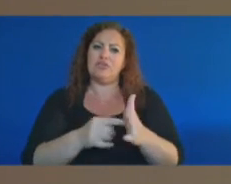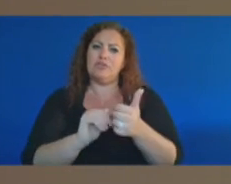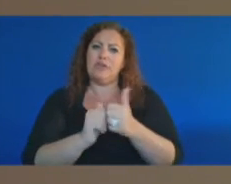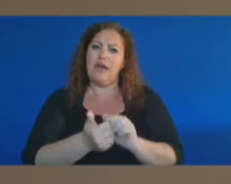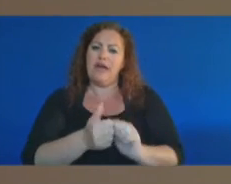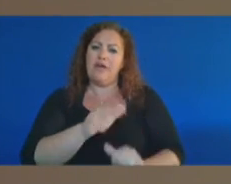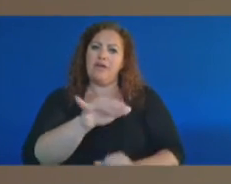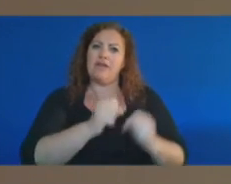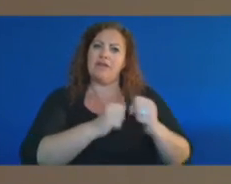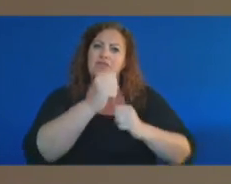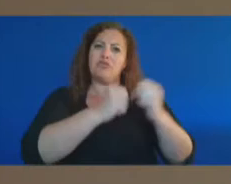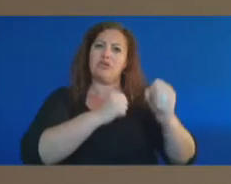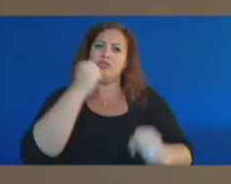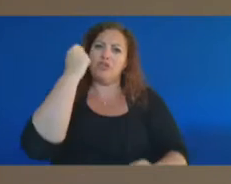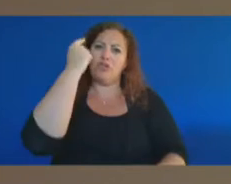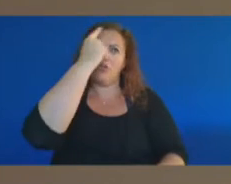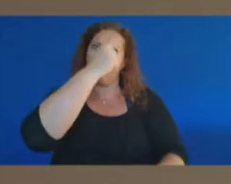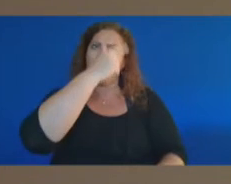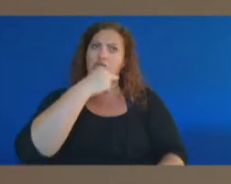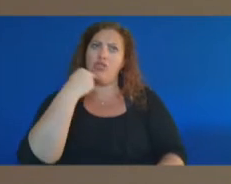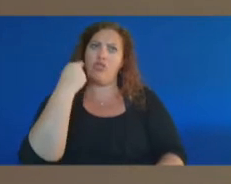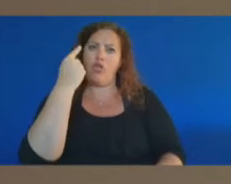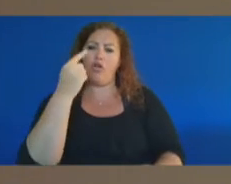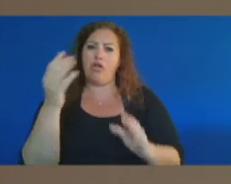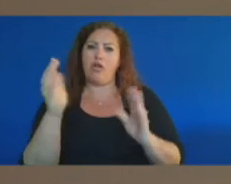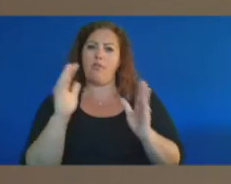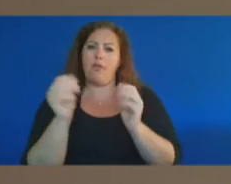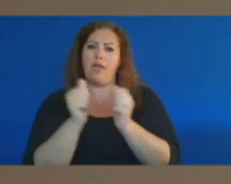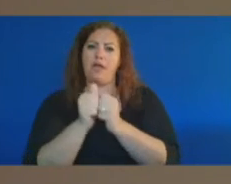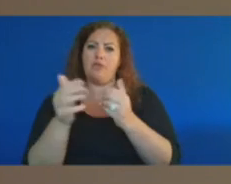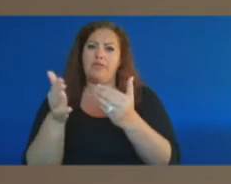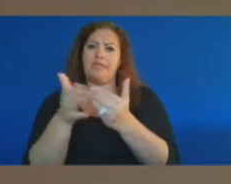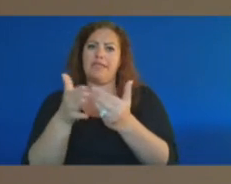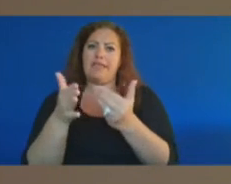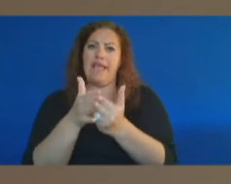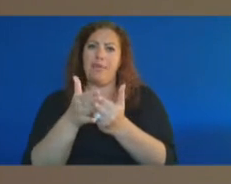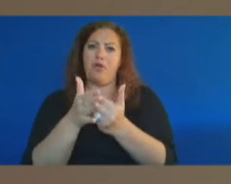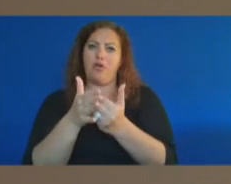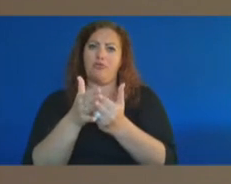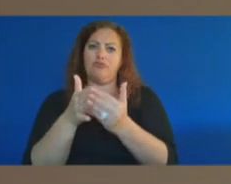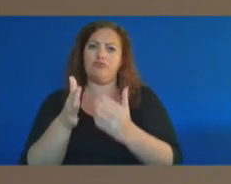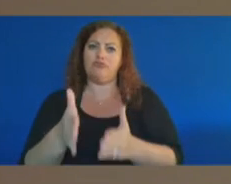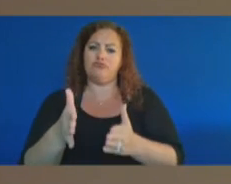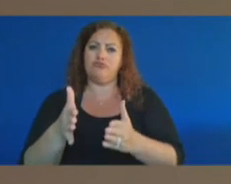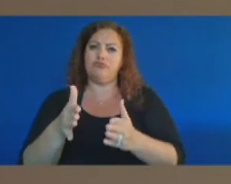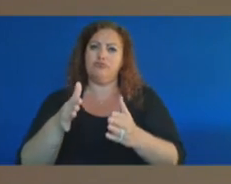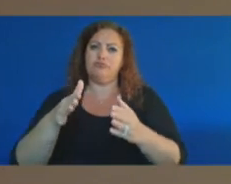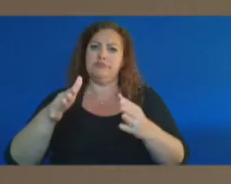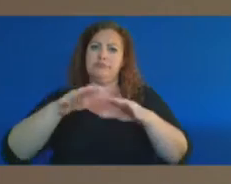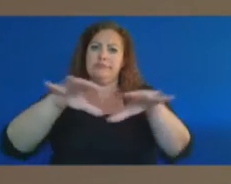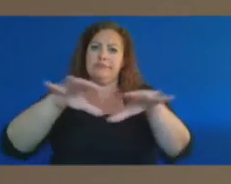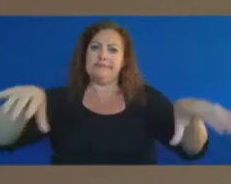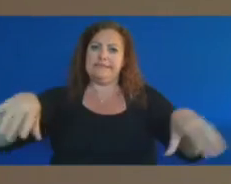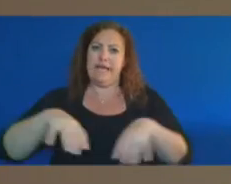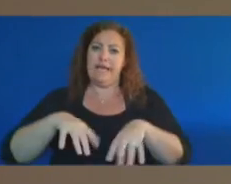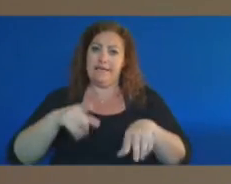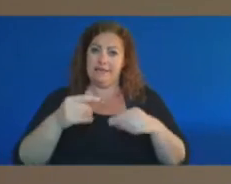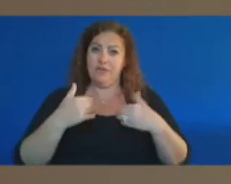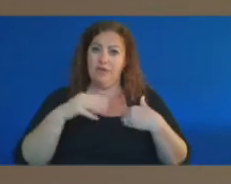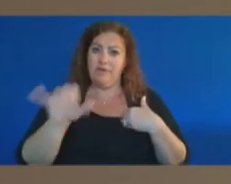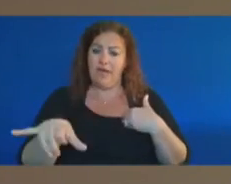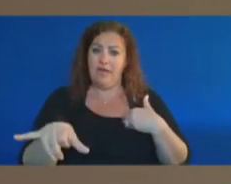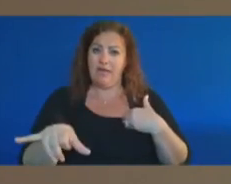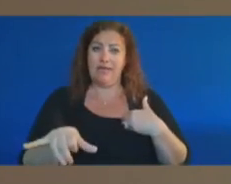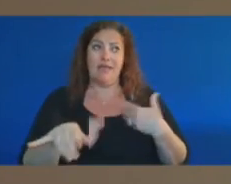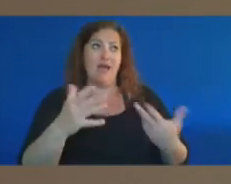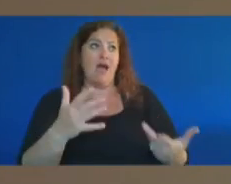will look compared to the neighboring sites do we have that um I don't know